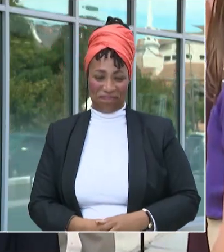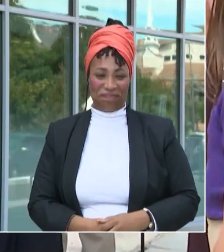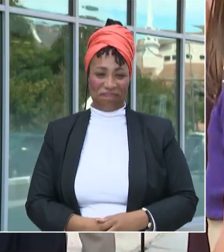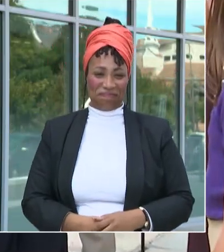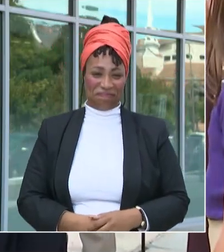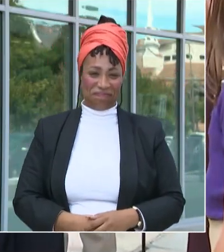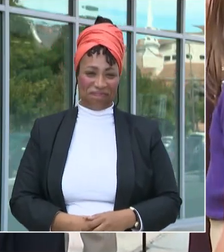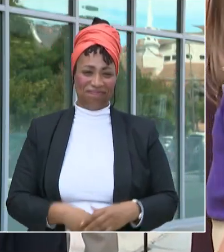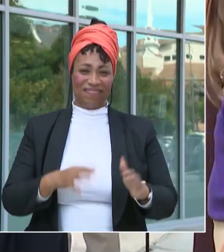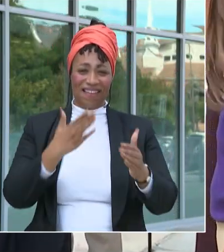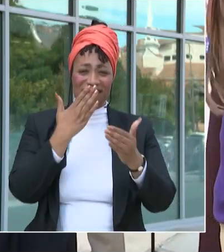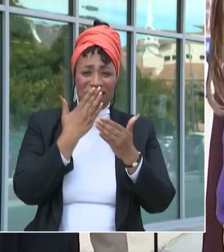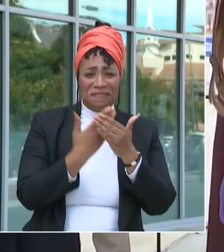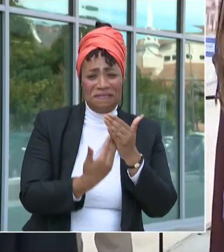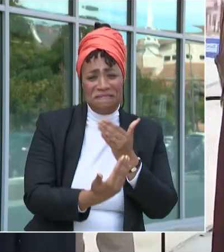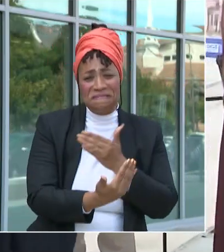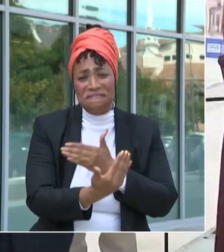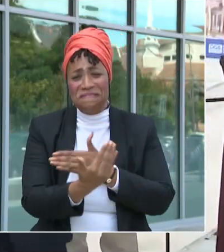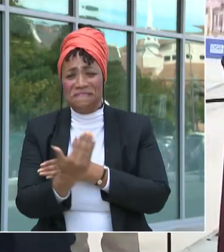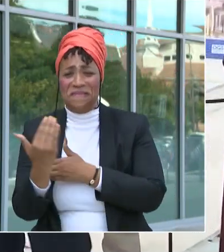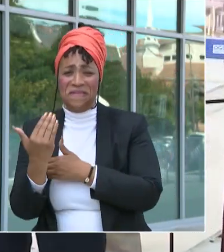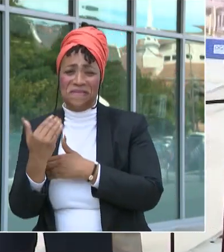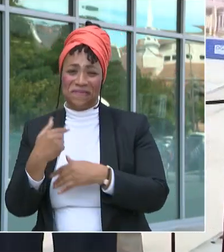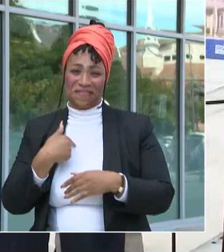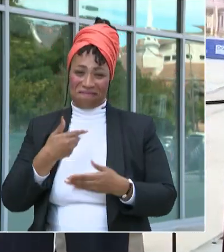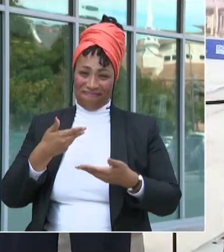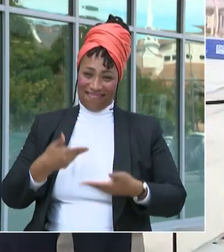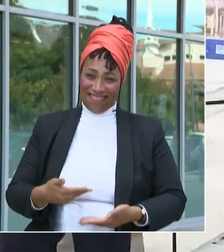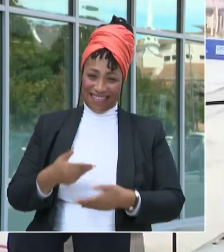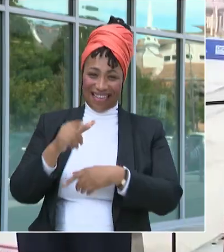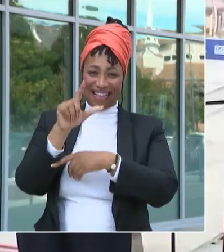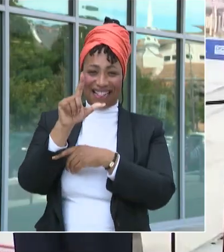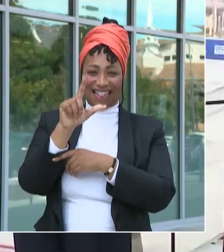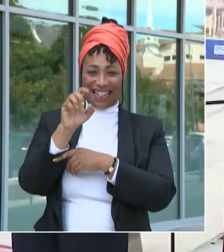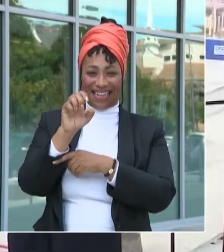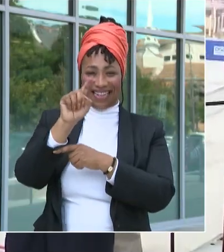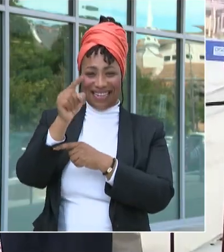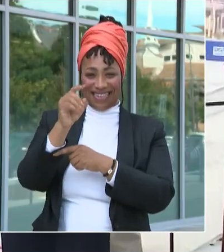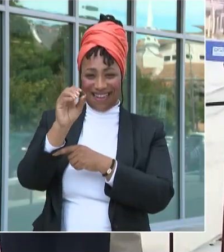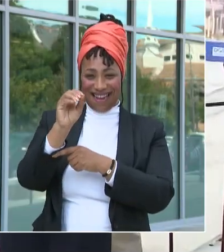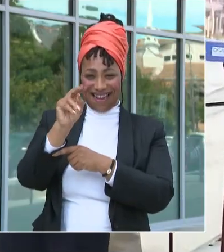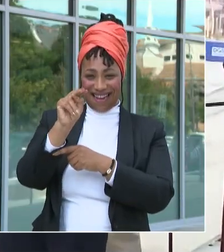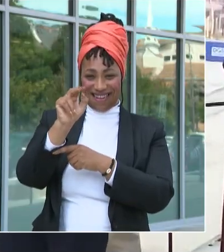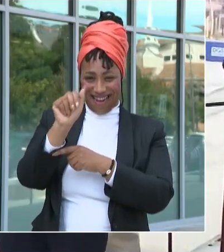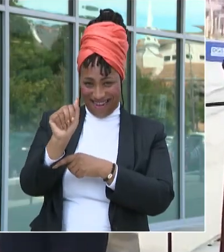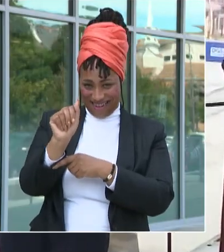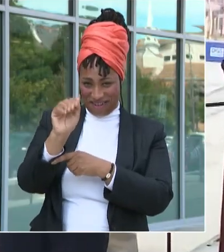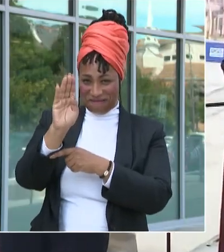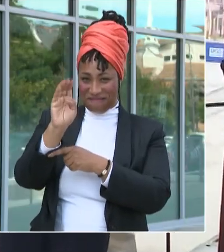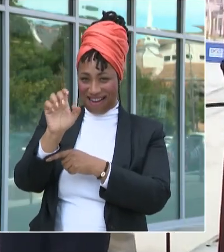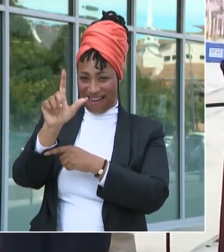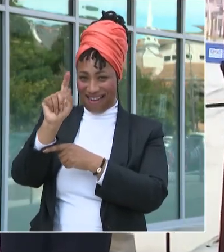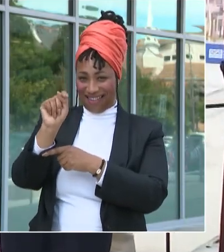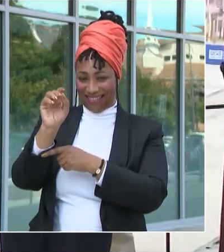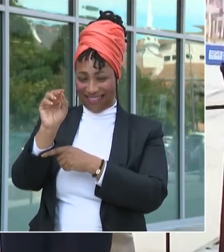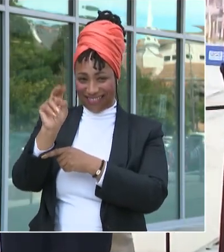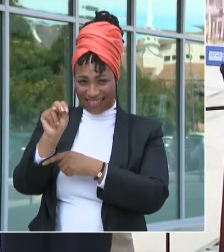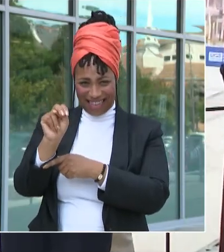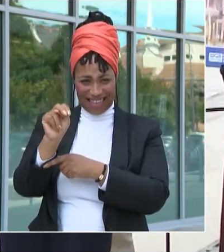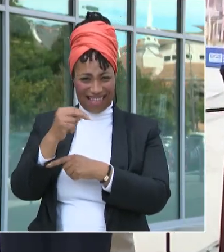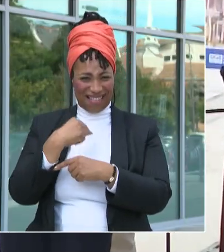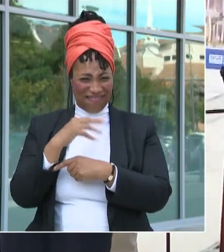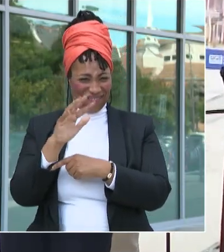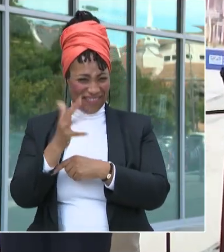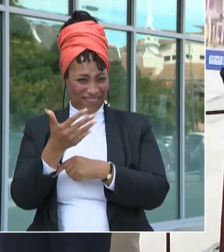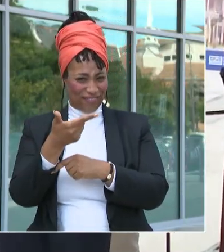Good morning, everyone. My name is Liana Belton, and I'm a fifth grader here at Truesdell. Thank you all for coming today to celebrate